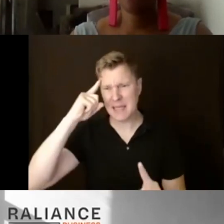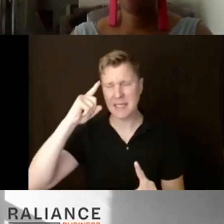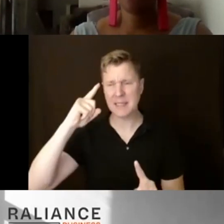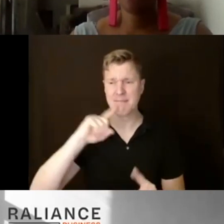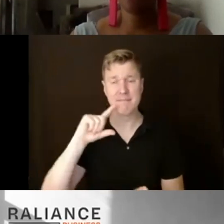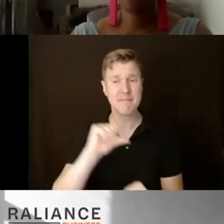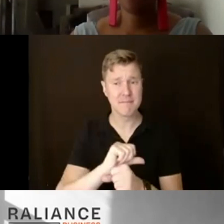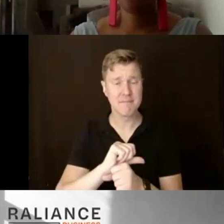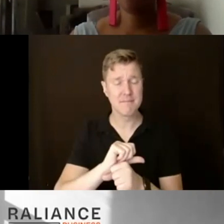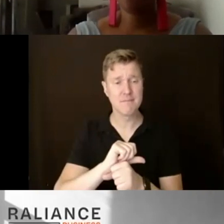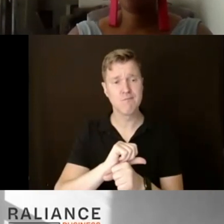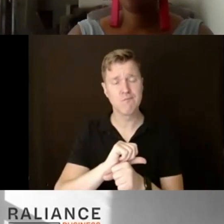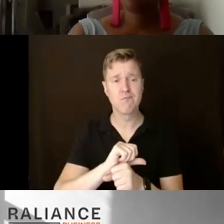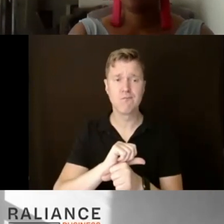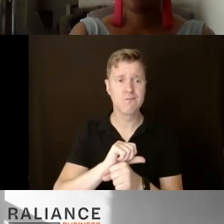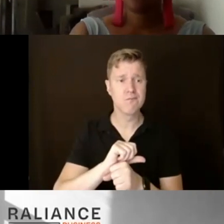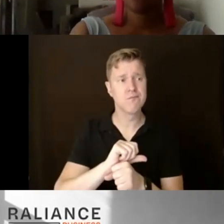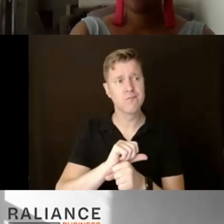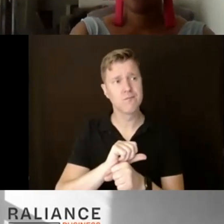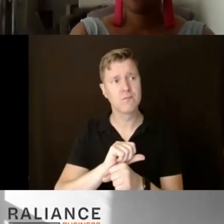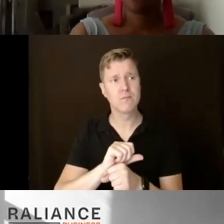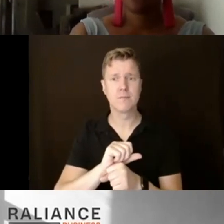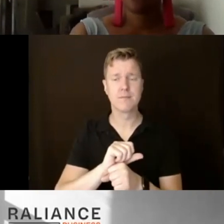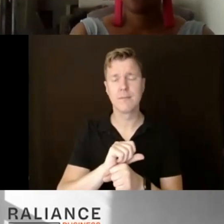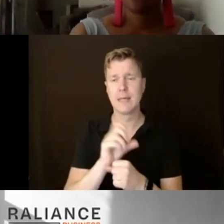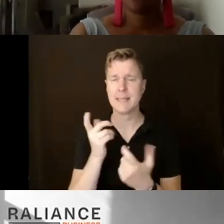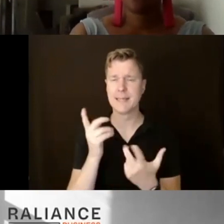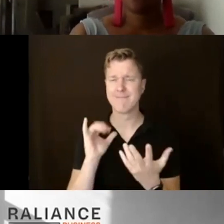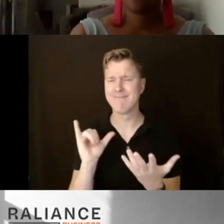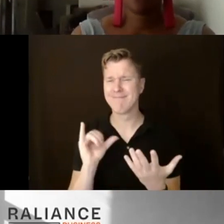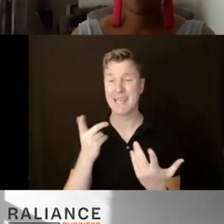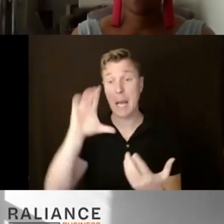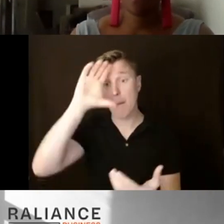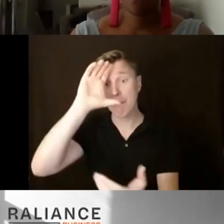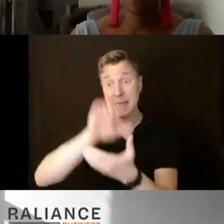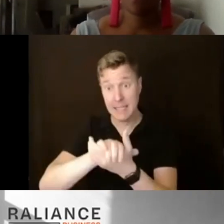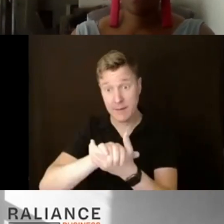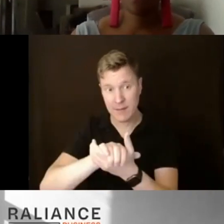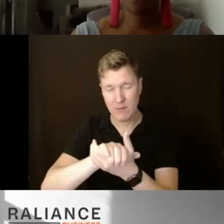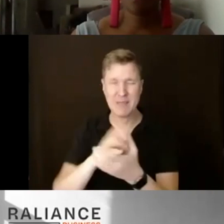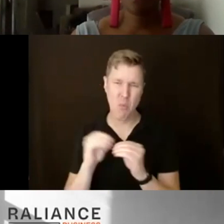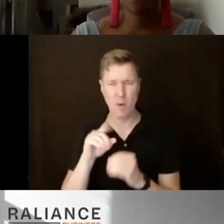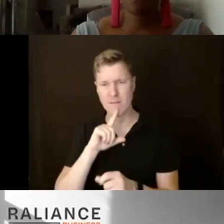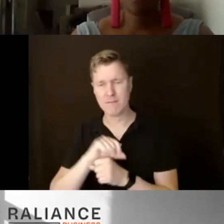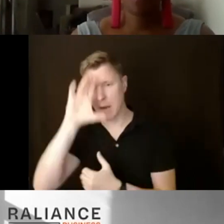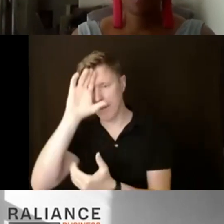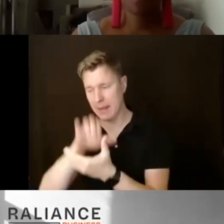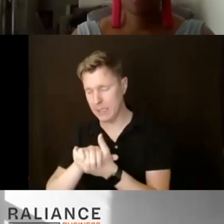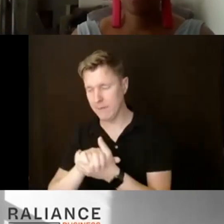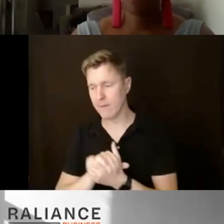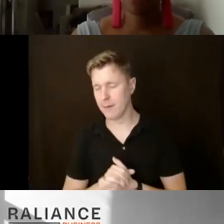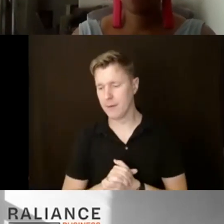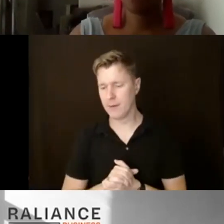a kind of a belief, and I think it really did happen. It was more than a belief that